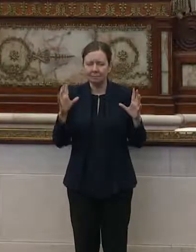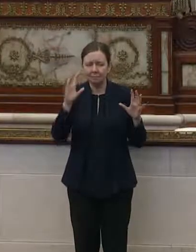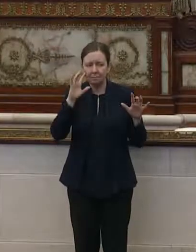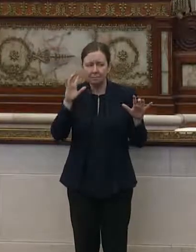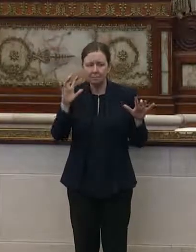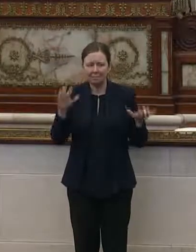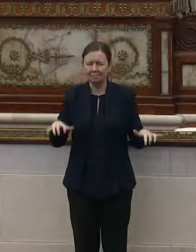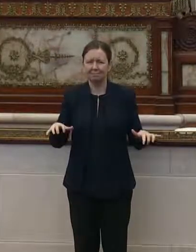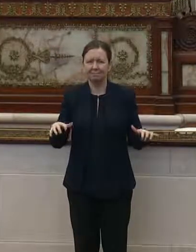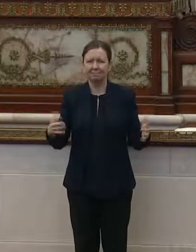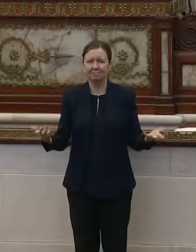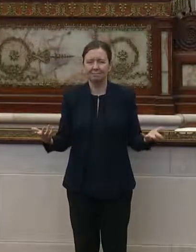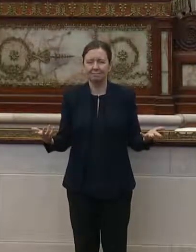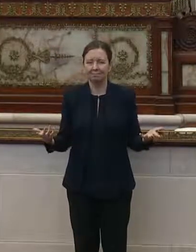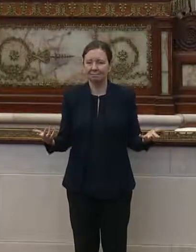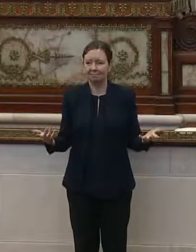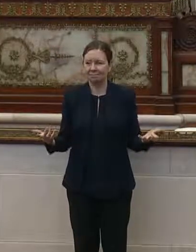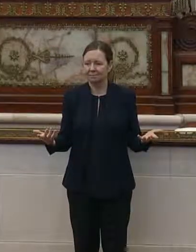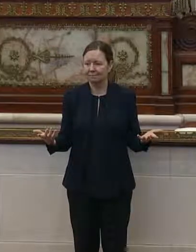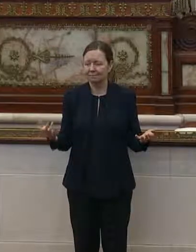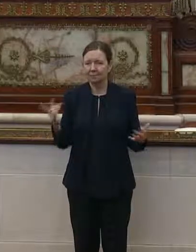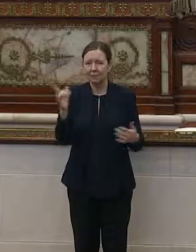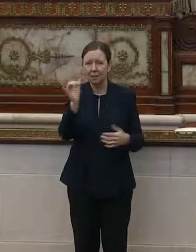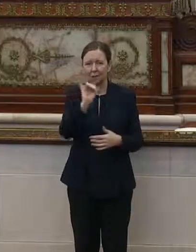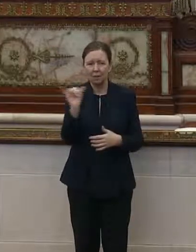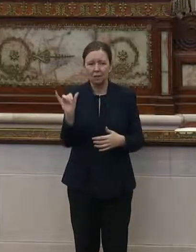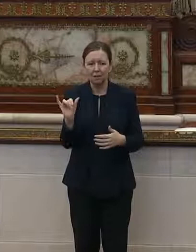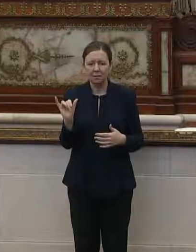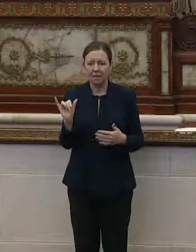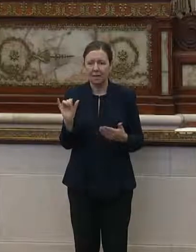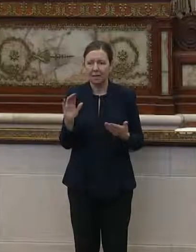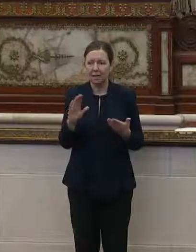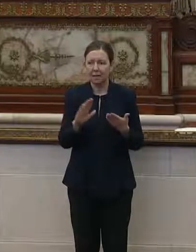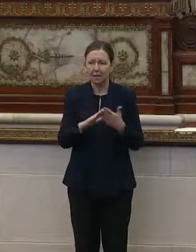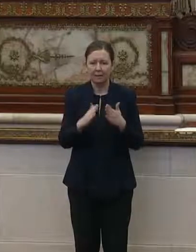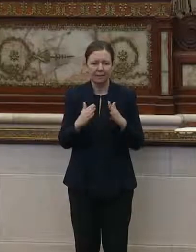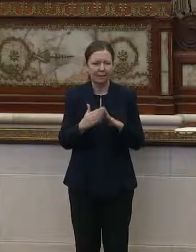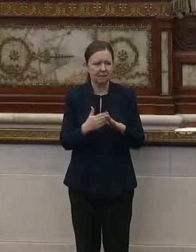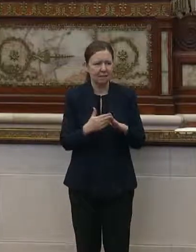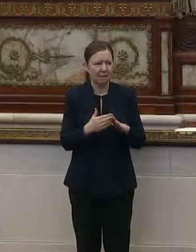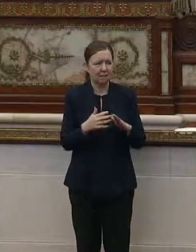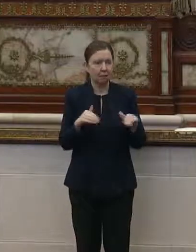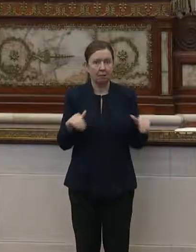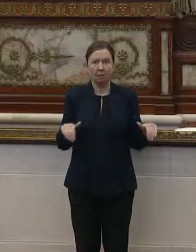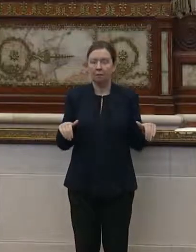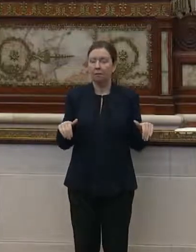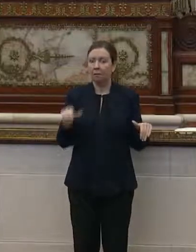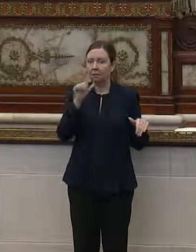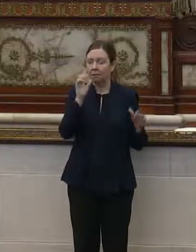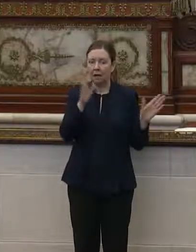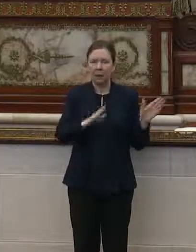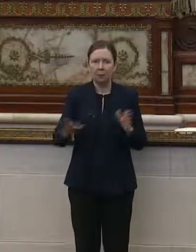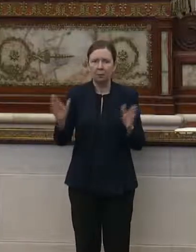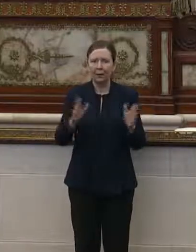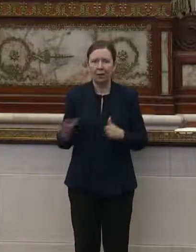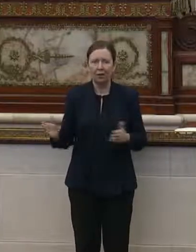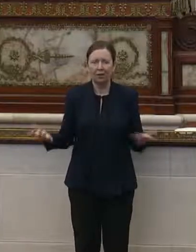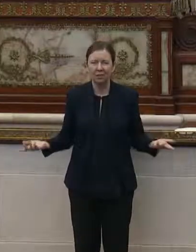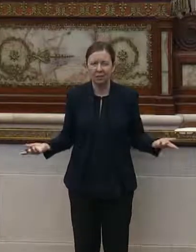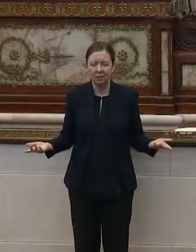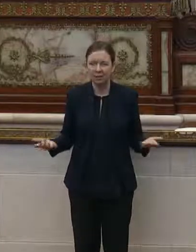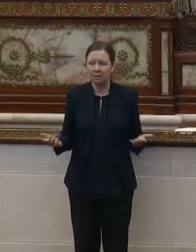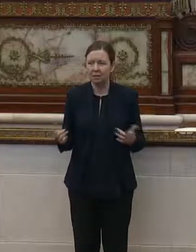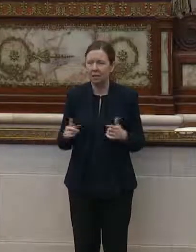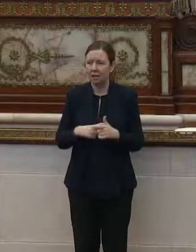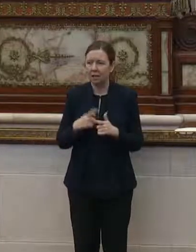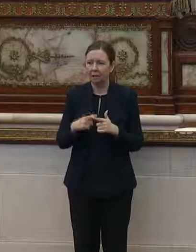mind-boggling. It almost looks as though the city was completely unprepared to distribute and somehow